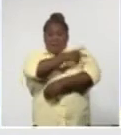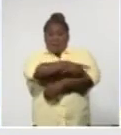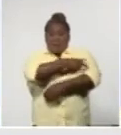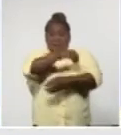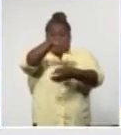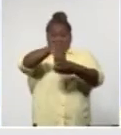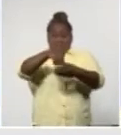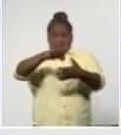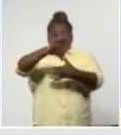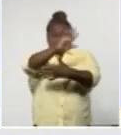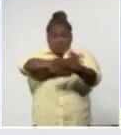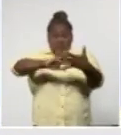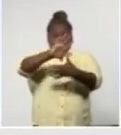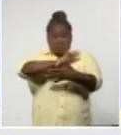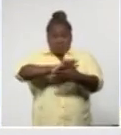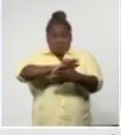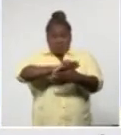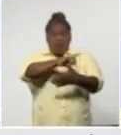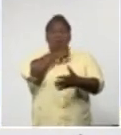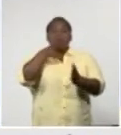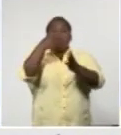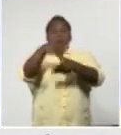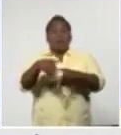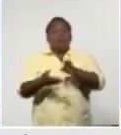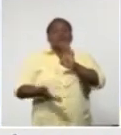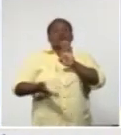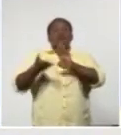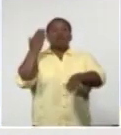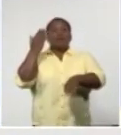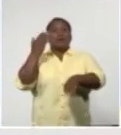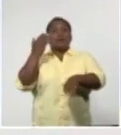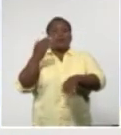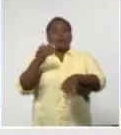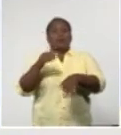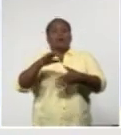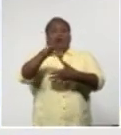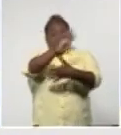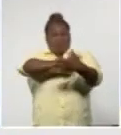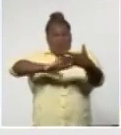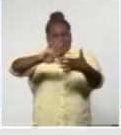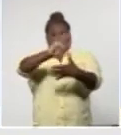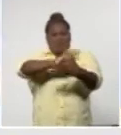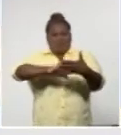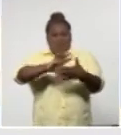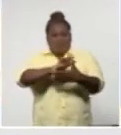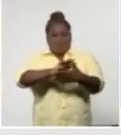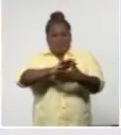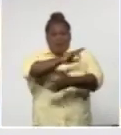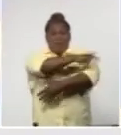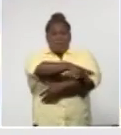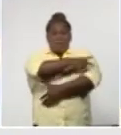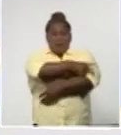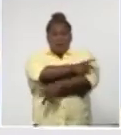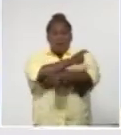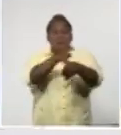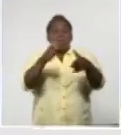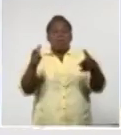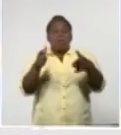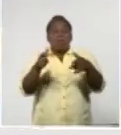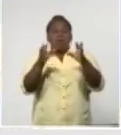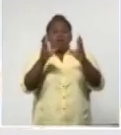10 countries in the region are reporting a lethality higher than the region's